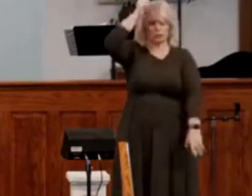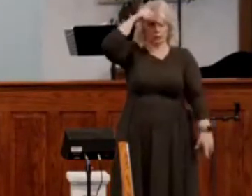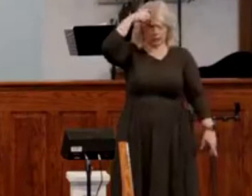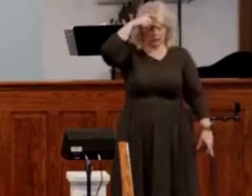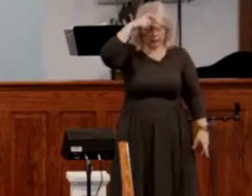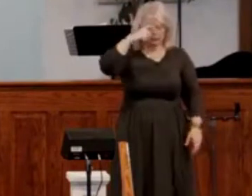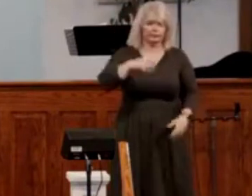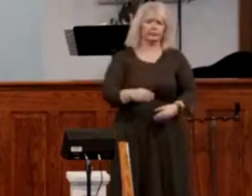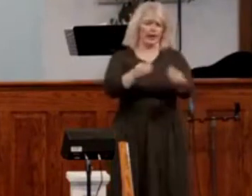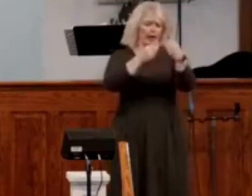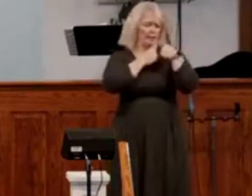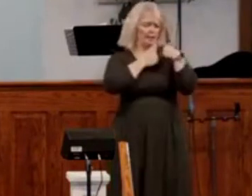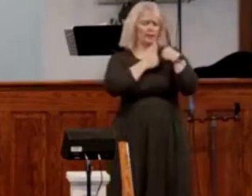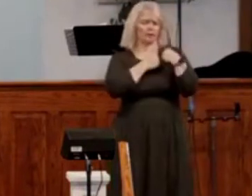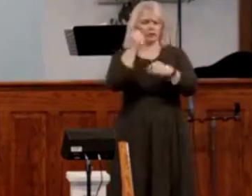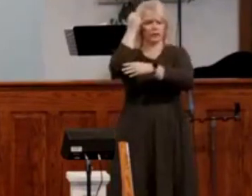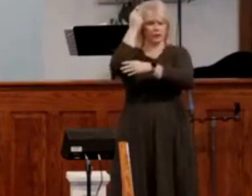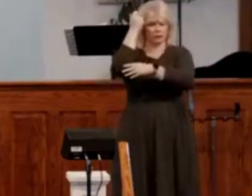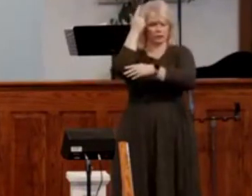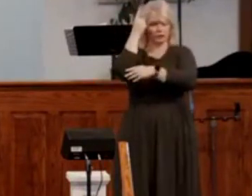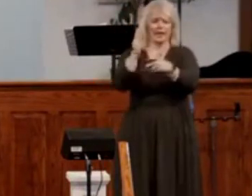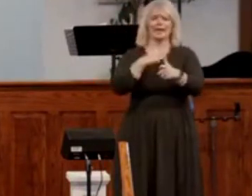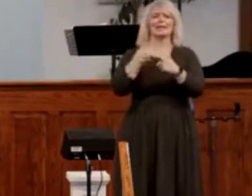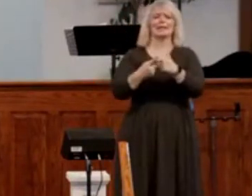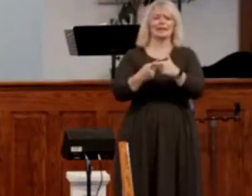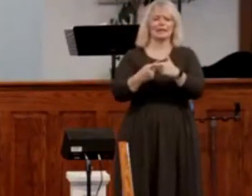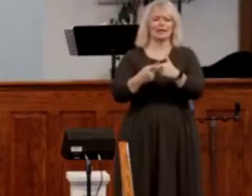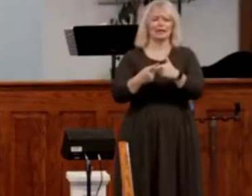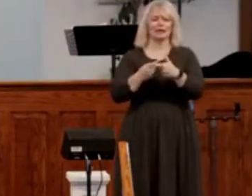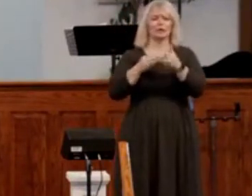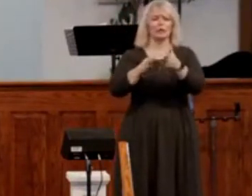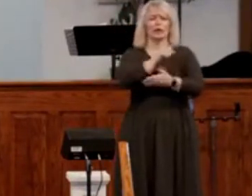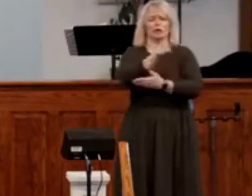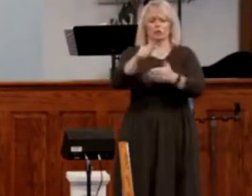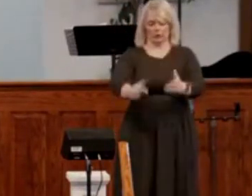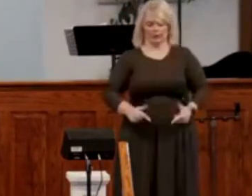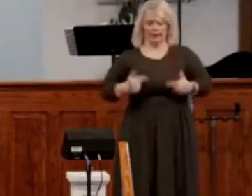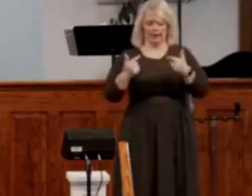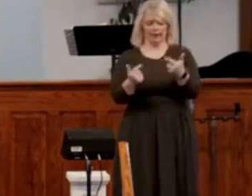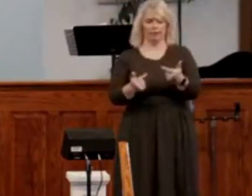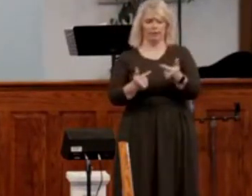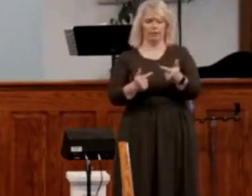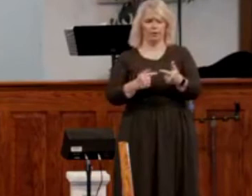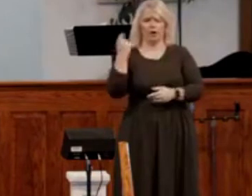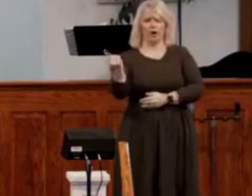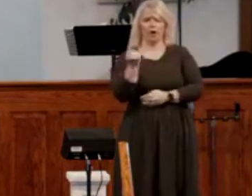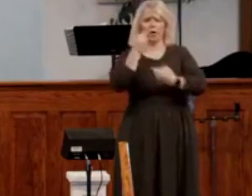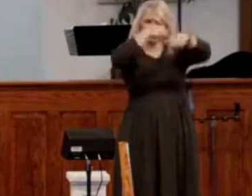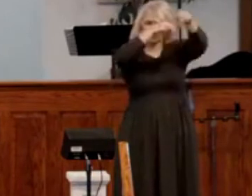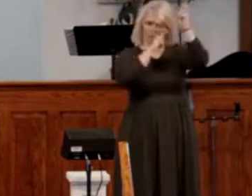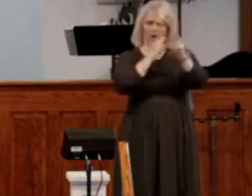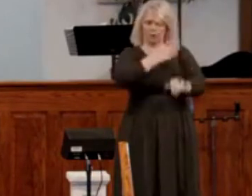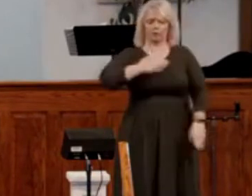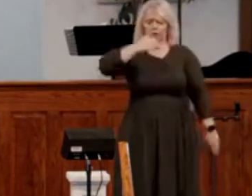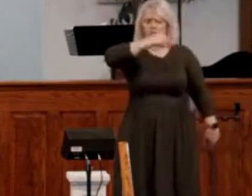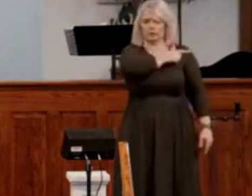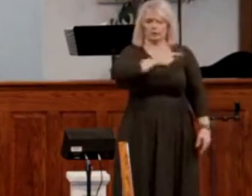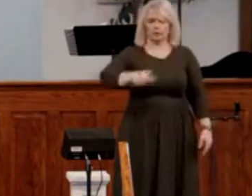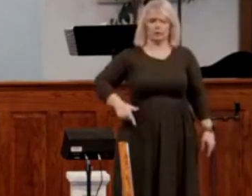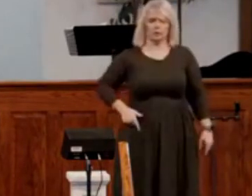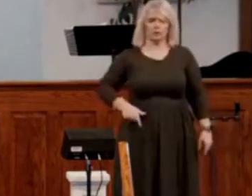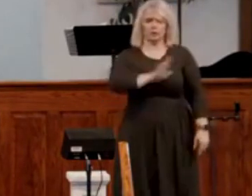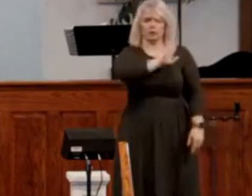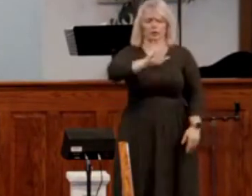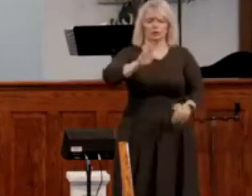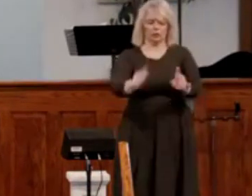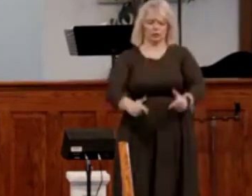that's application and understanding, "then the way you live will always honor and please the Lord, and your lives will